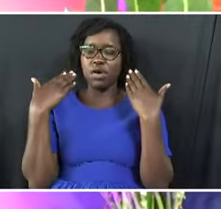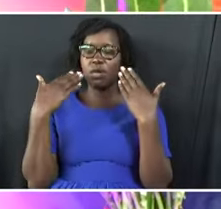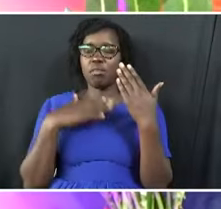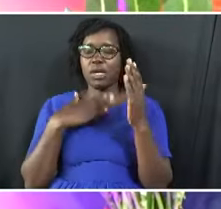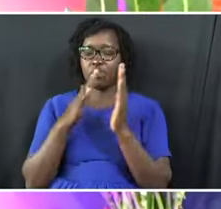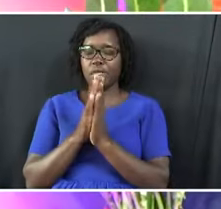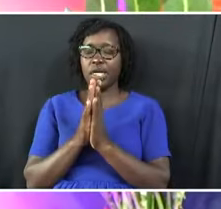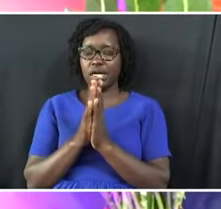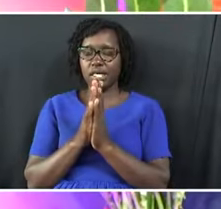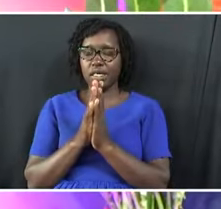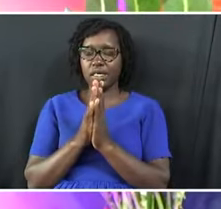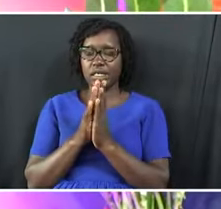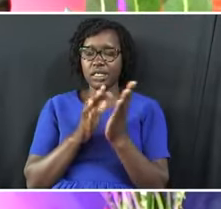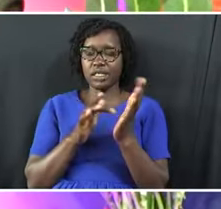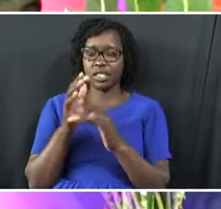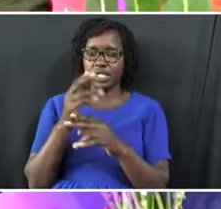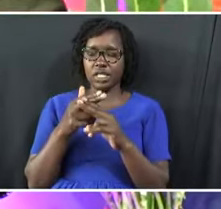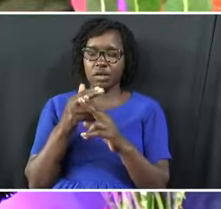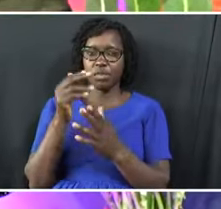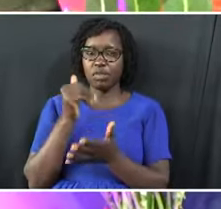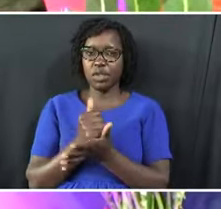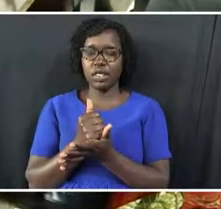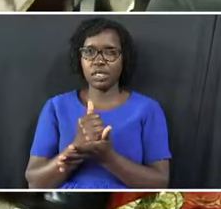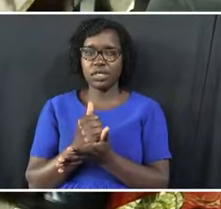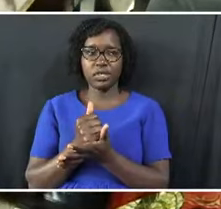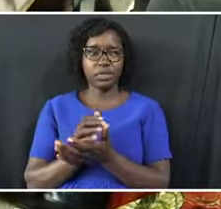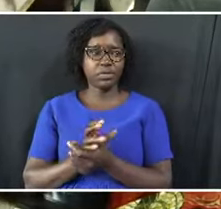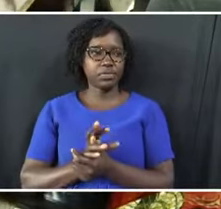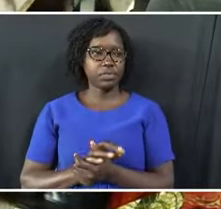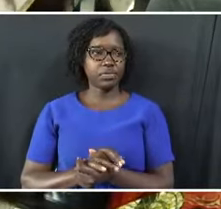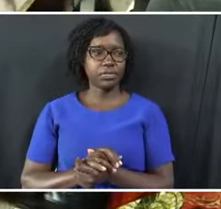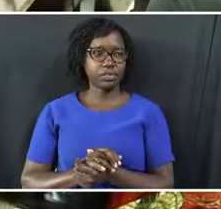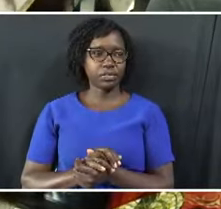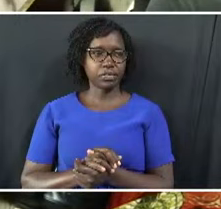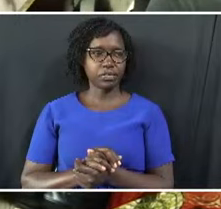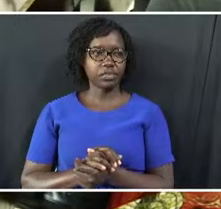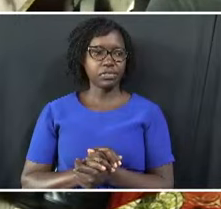my prayer in Jesus' name. Amen.